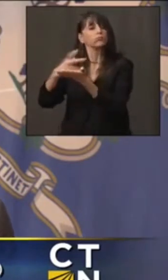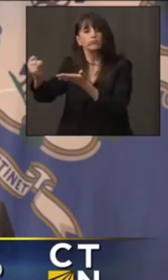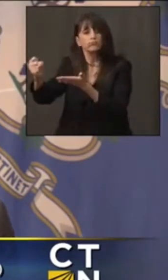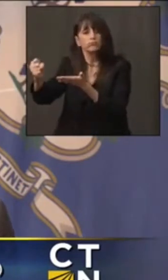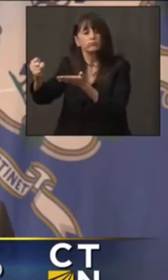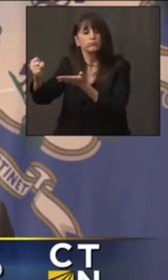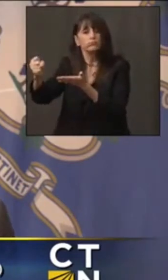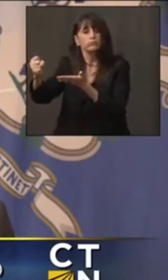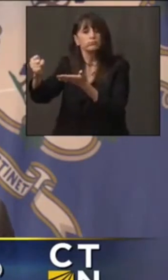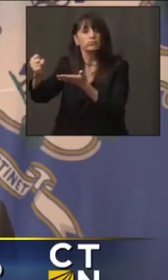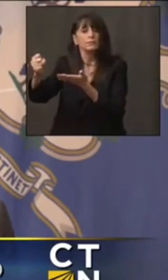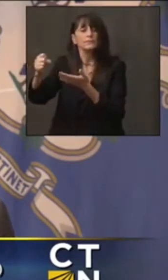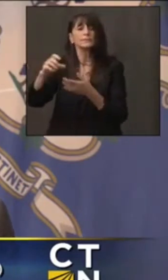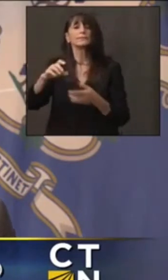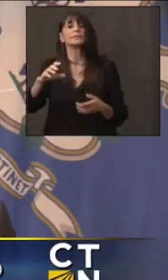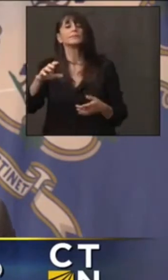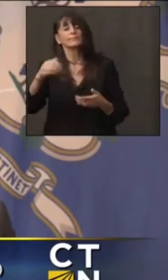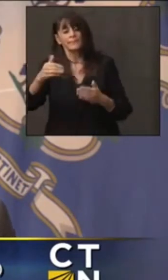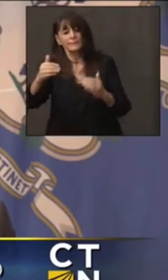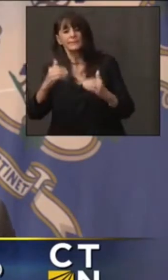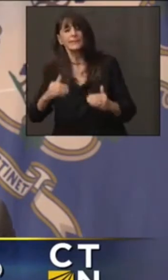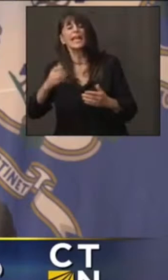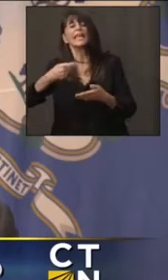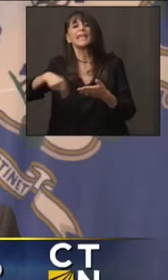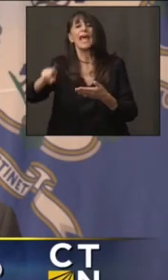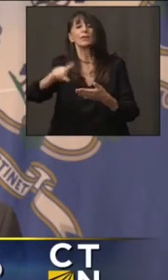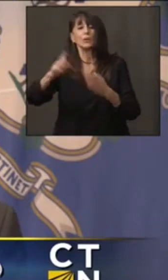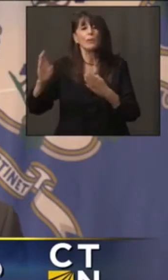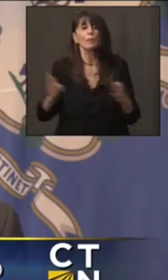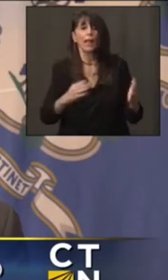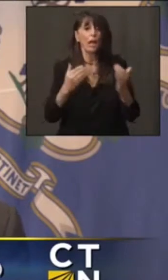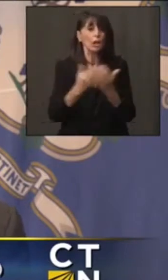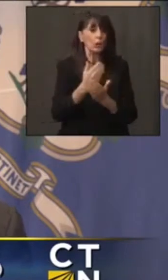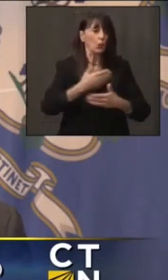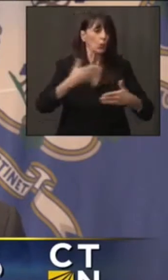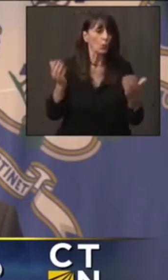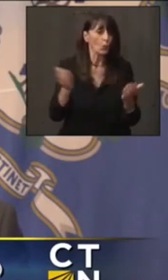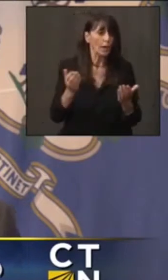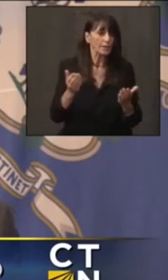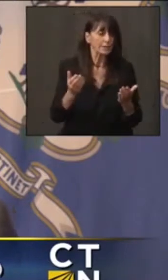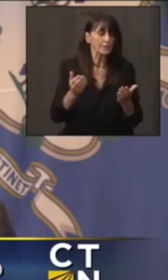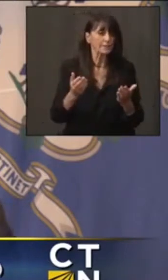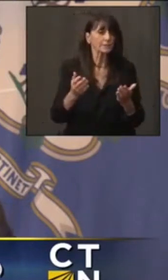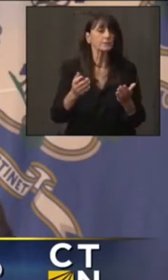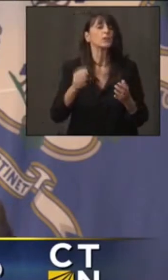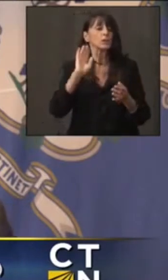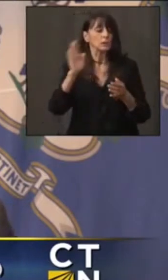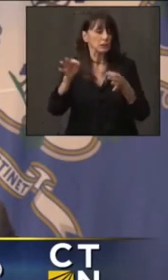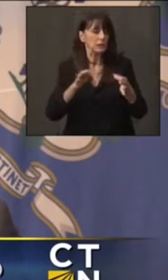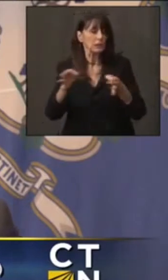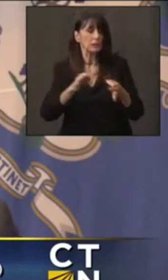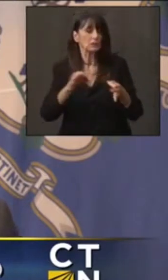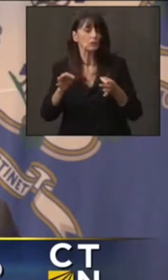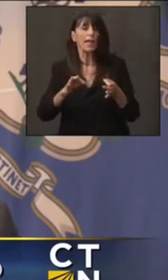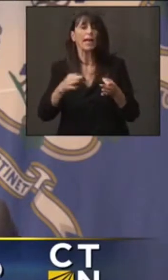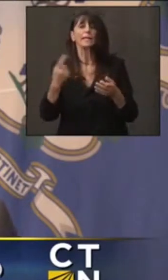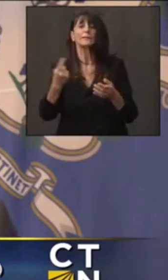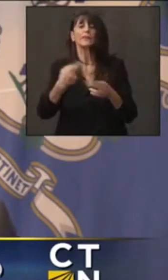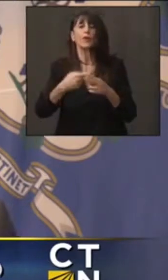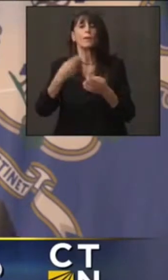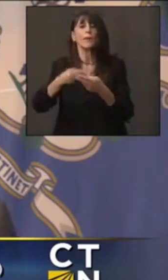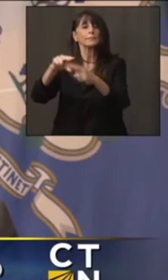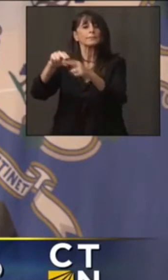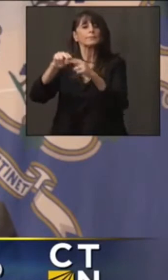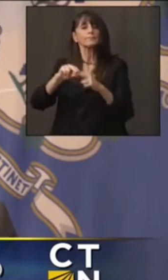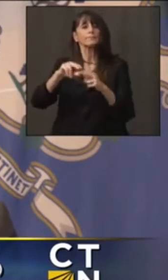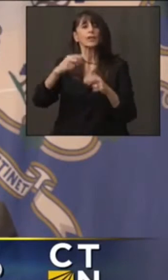So David is going to be rolling out next week, the next iteration of a grant program, not a loan